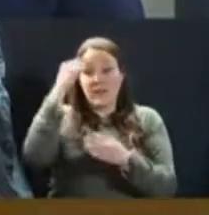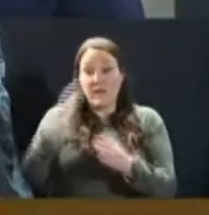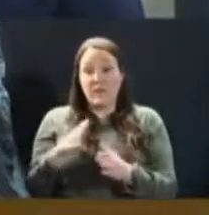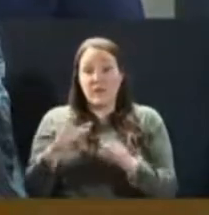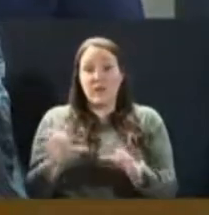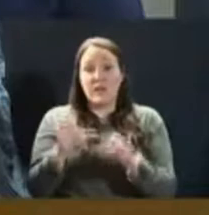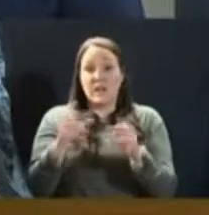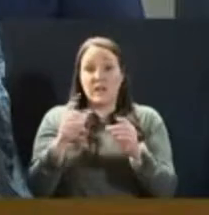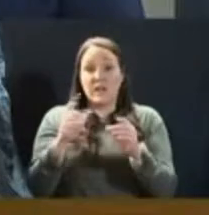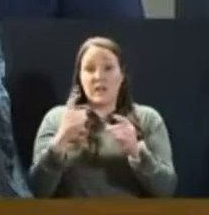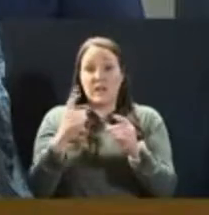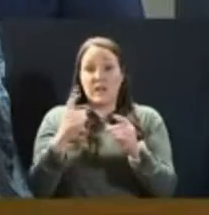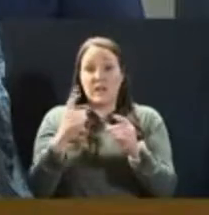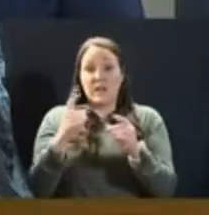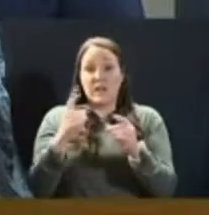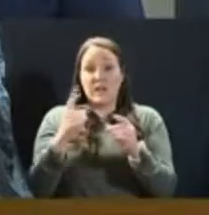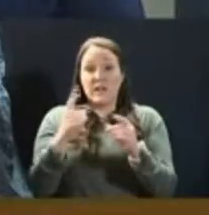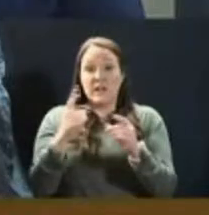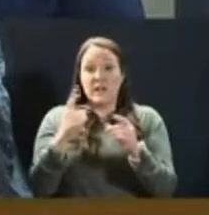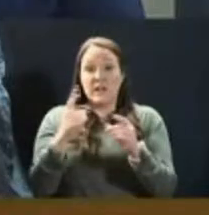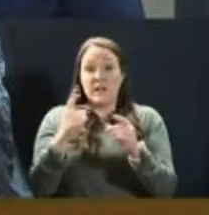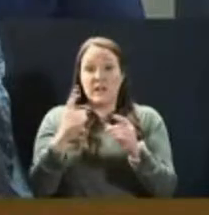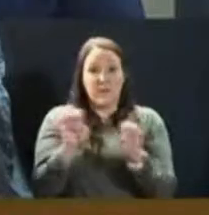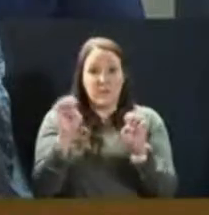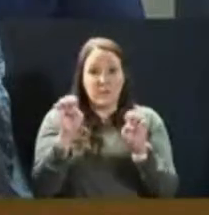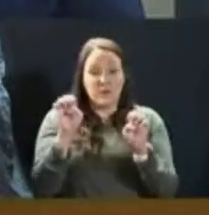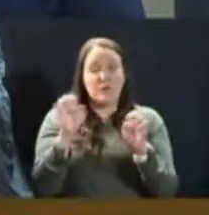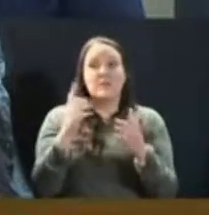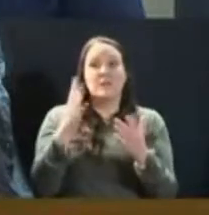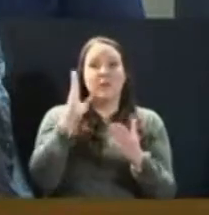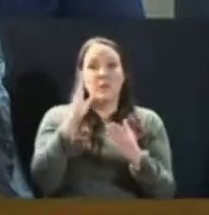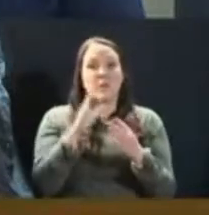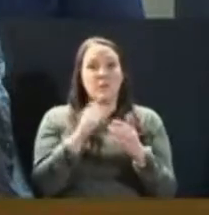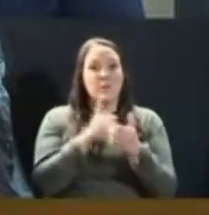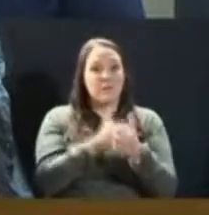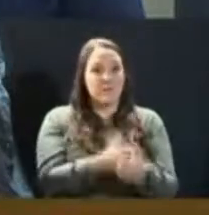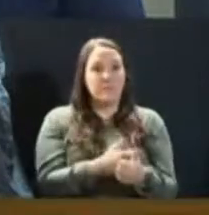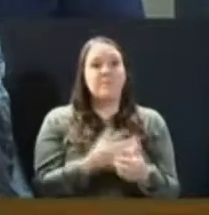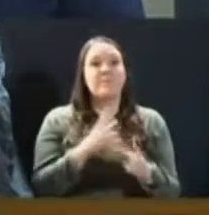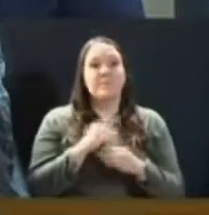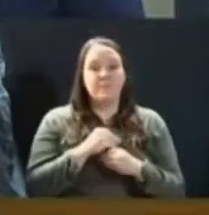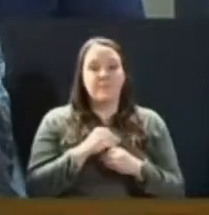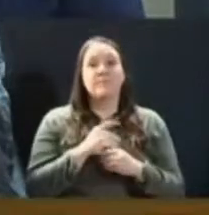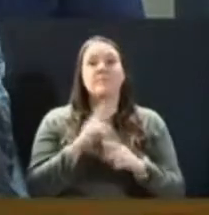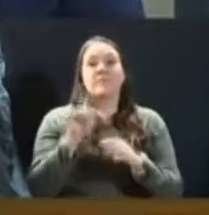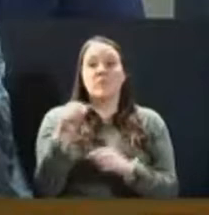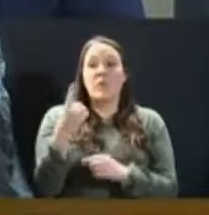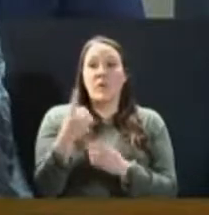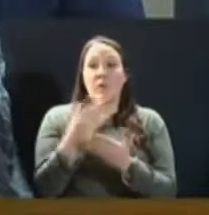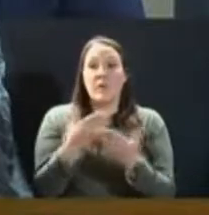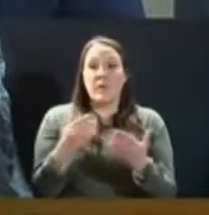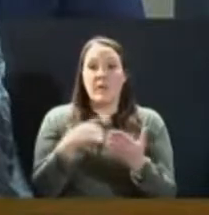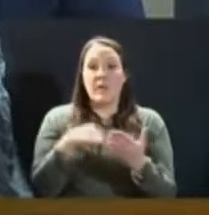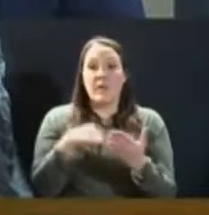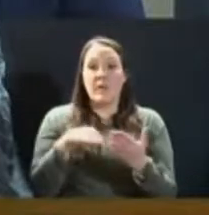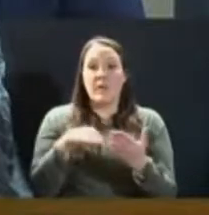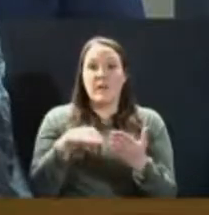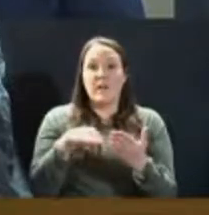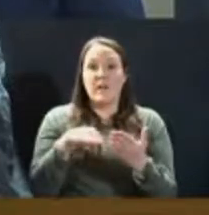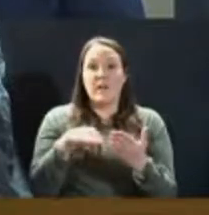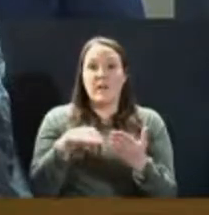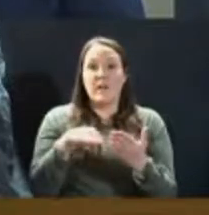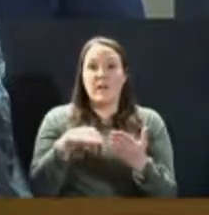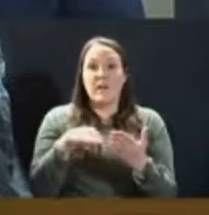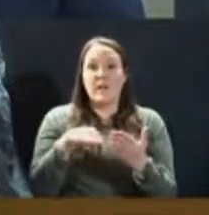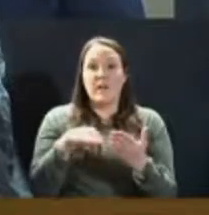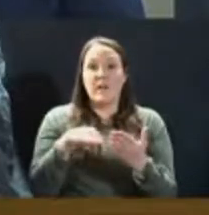that lifted that state of emergency, then we would secede to that. So to me, the only agenda item to be discussed is, do we still have the authority